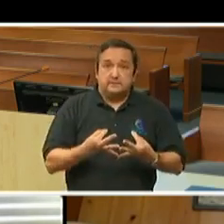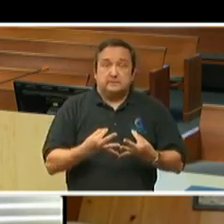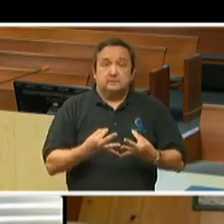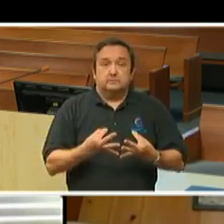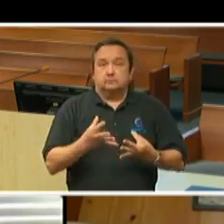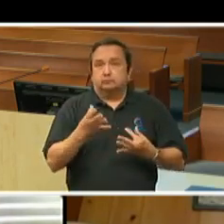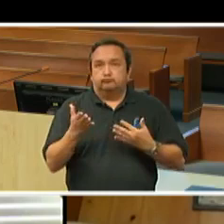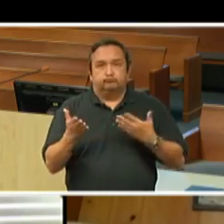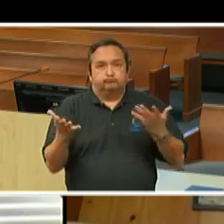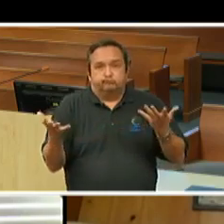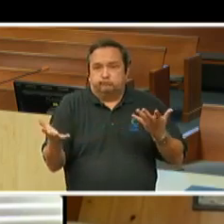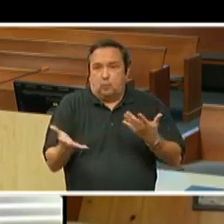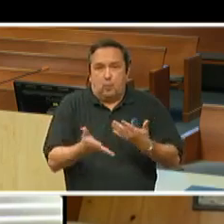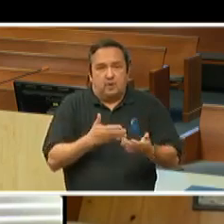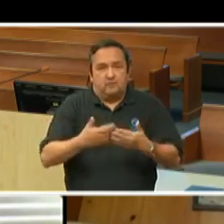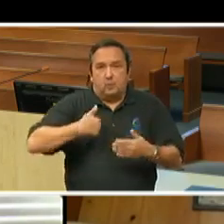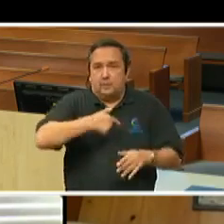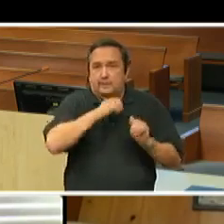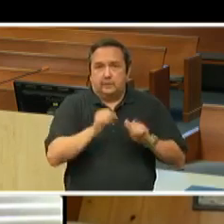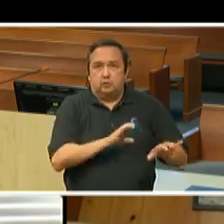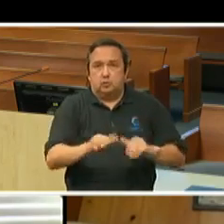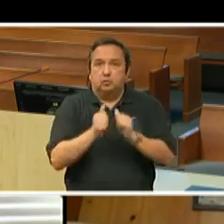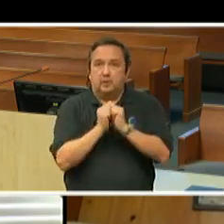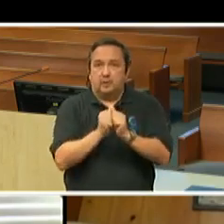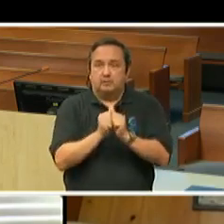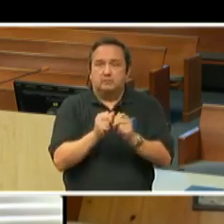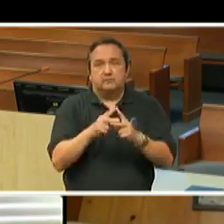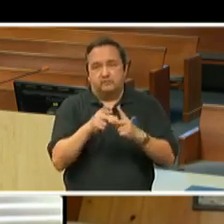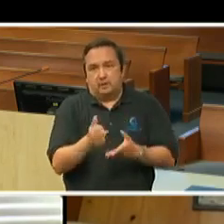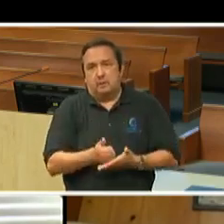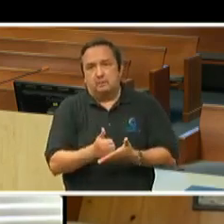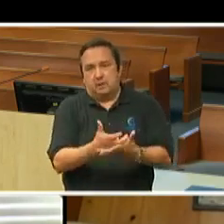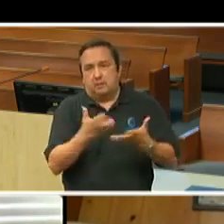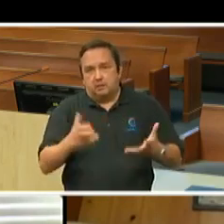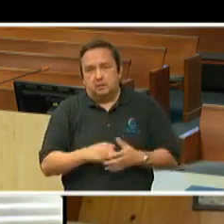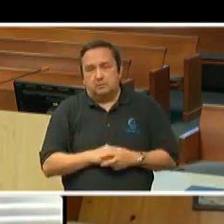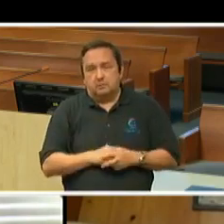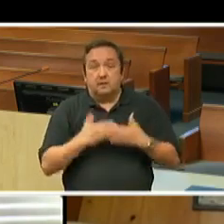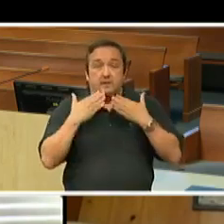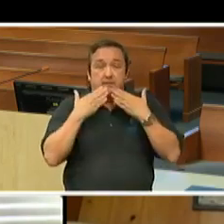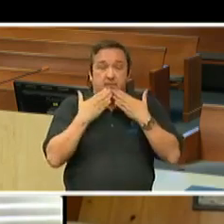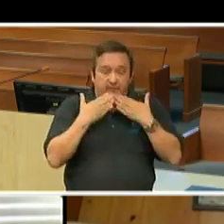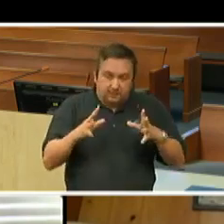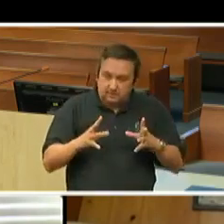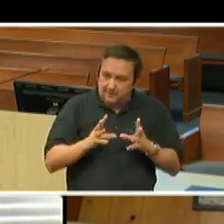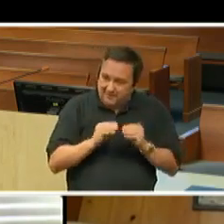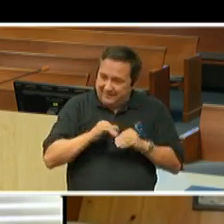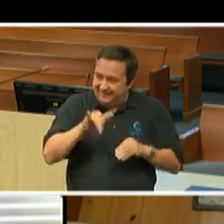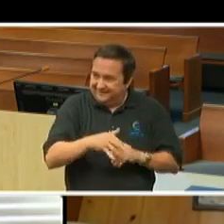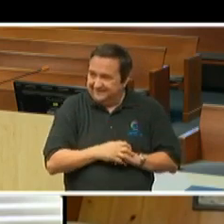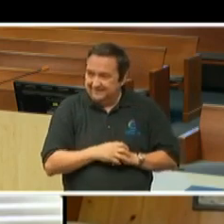and whatever we can do together has been very, very helpful. So thanks for having this meeting.